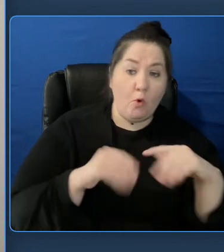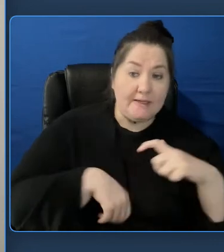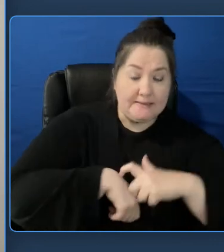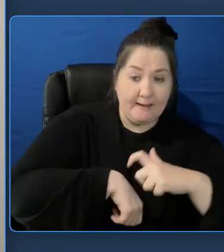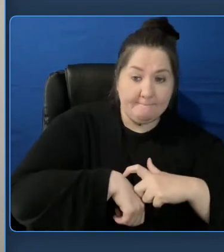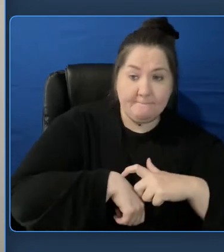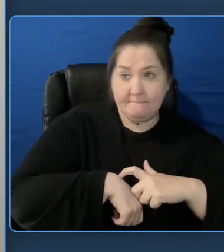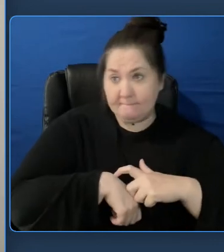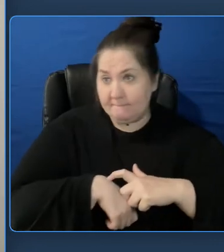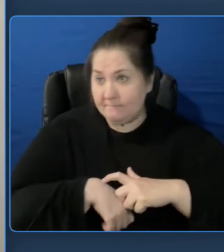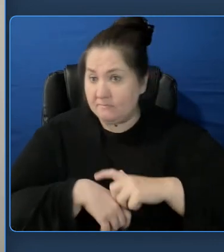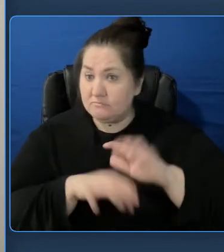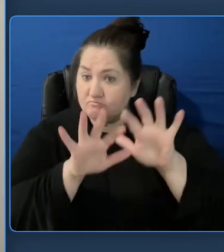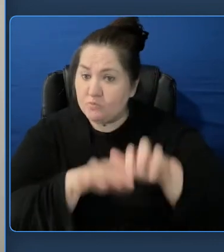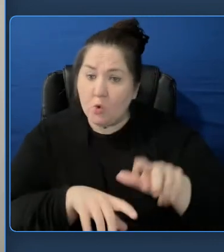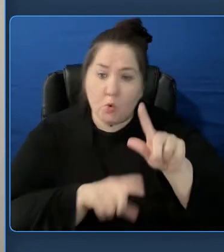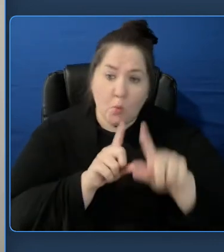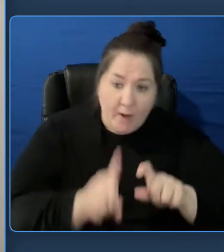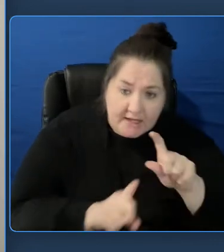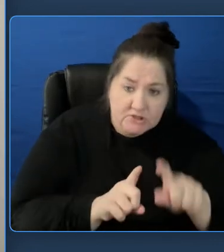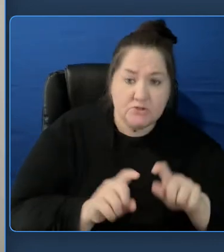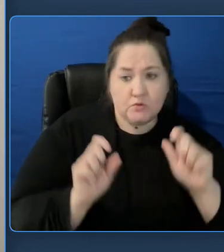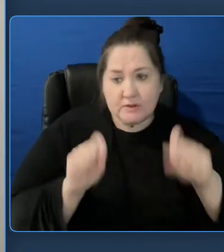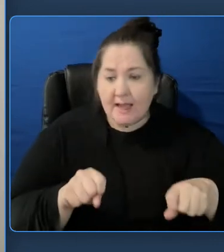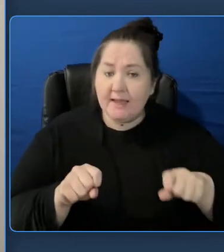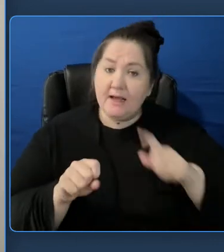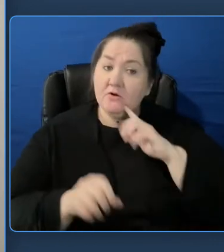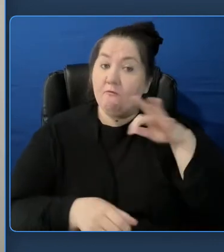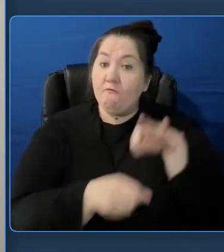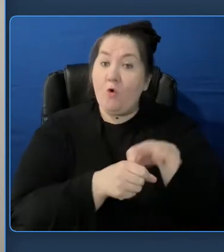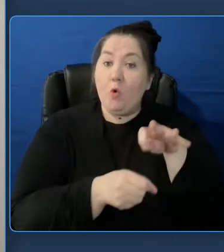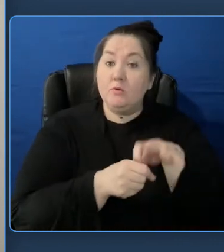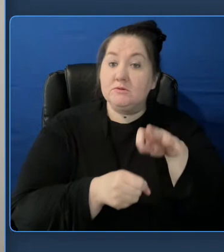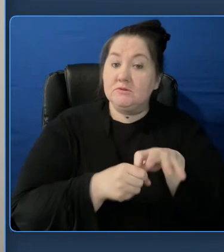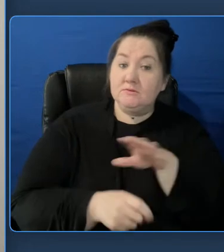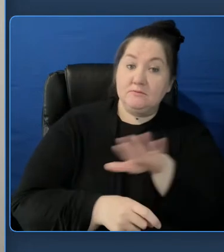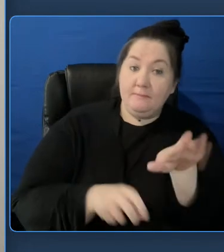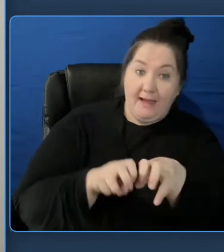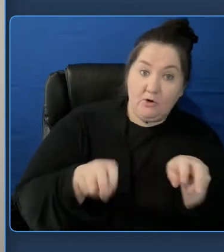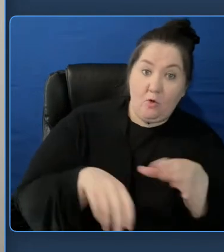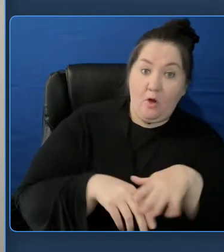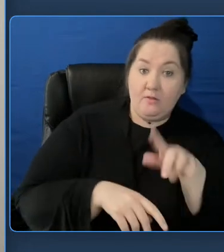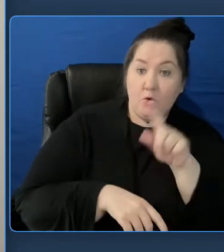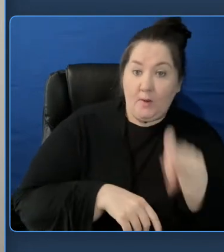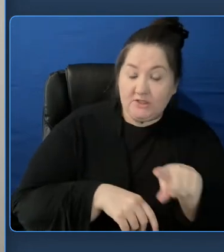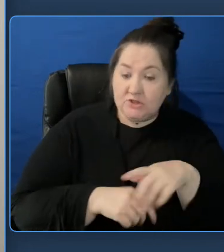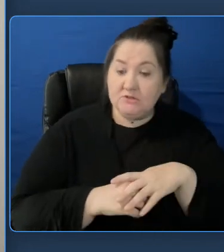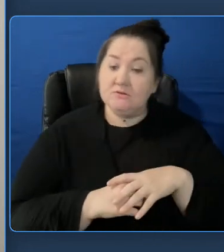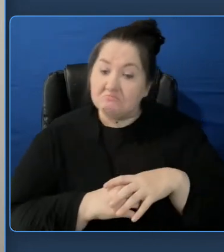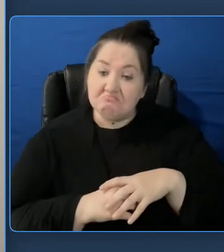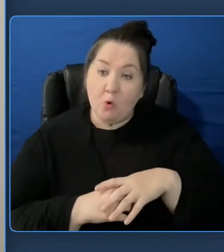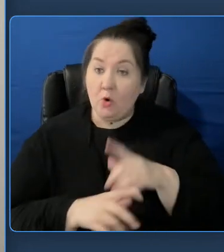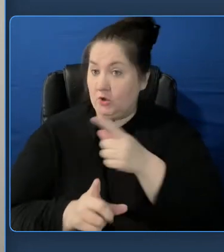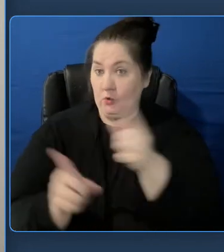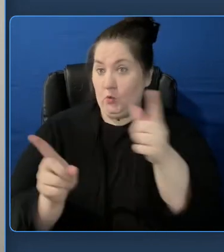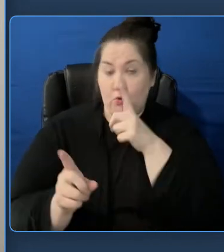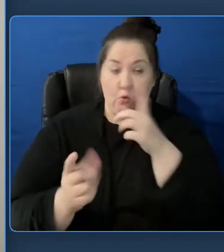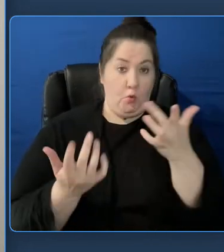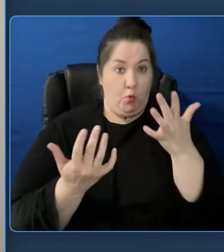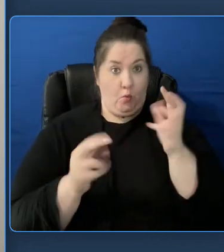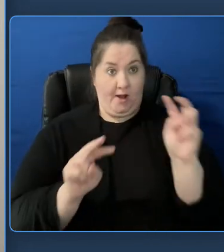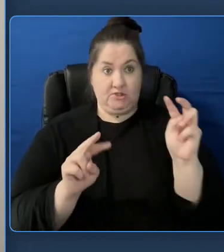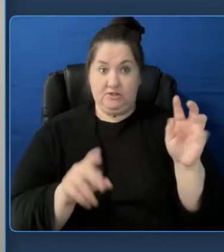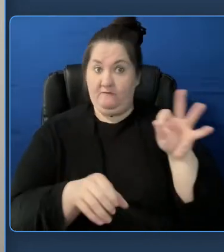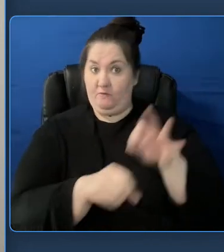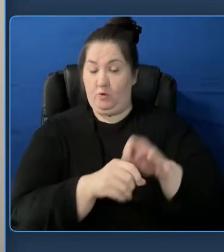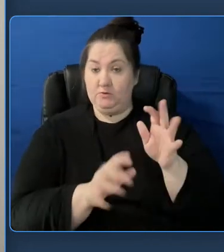time to enter your questions, and go vote on those questions, because we take them in, the votes are